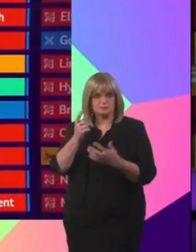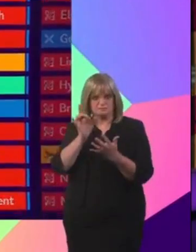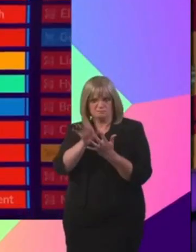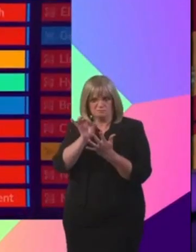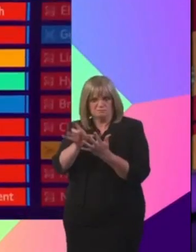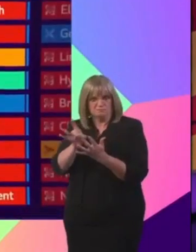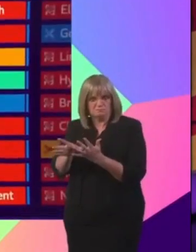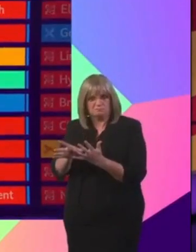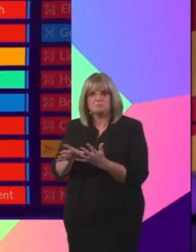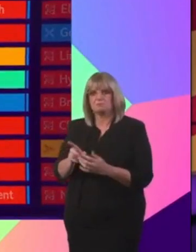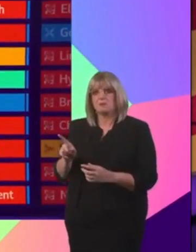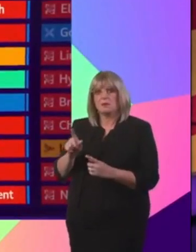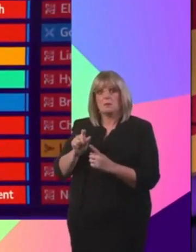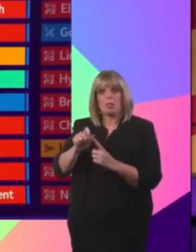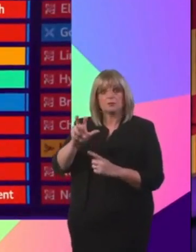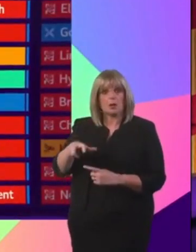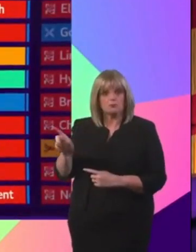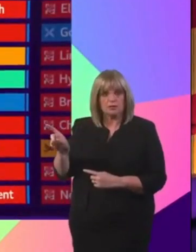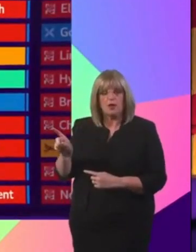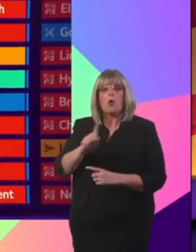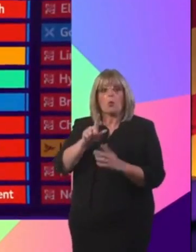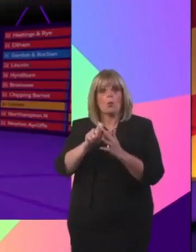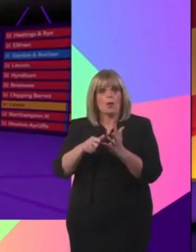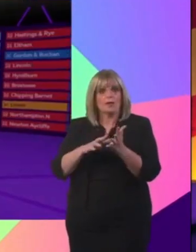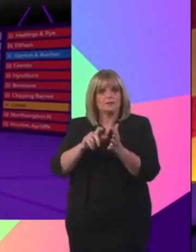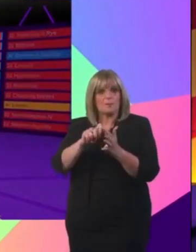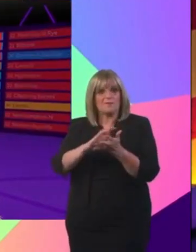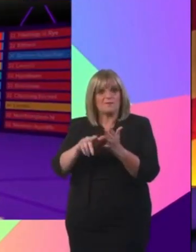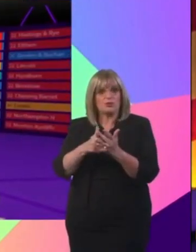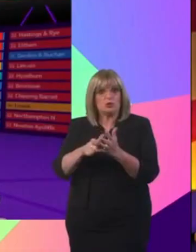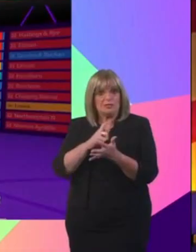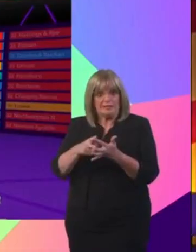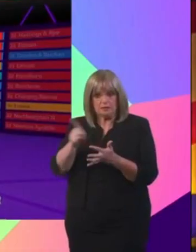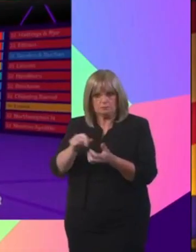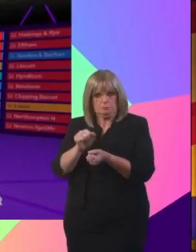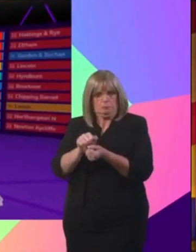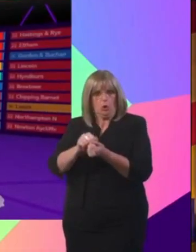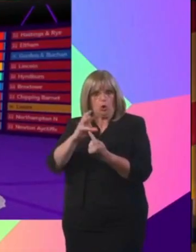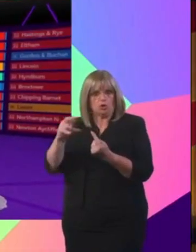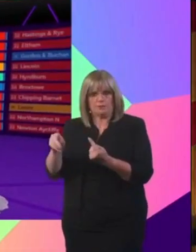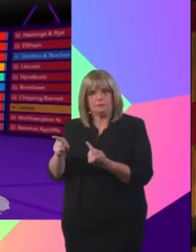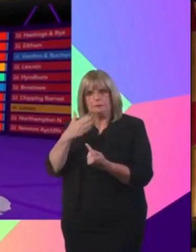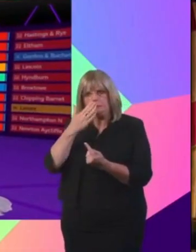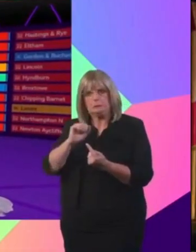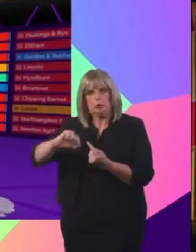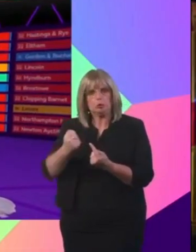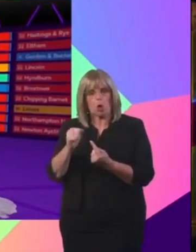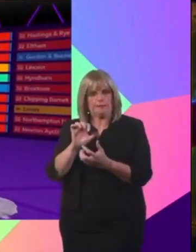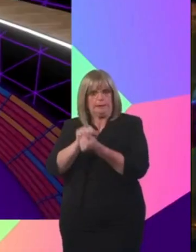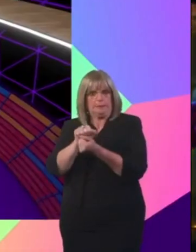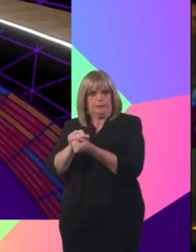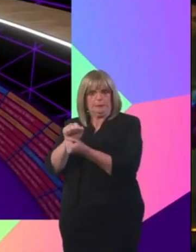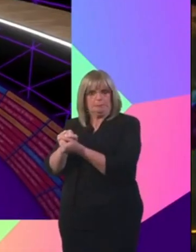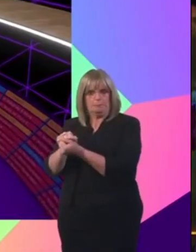of Thanet South. I said UK, France, Germany, Italy, just about everywhere. But look at what